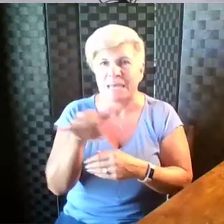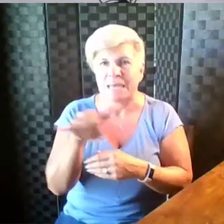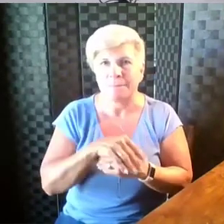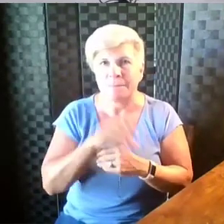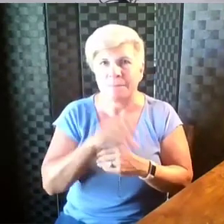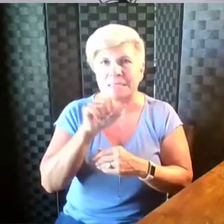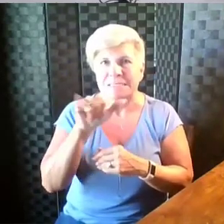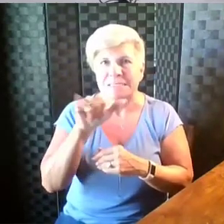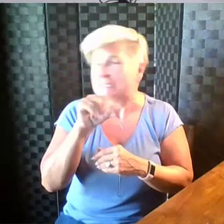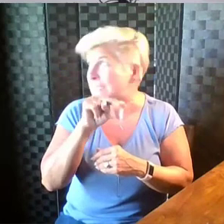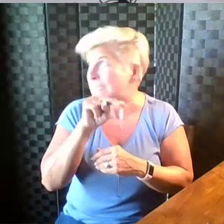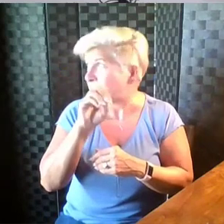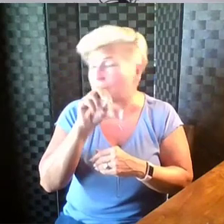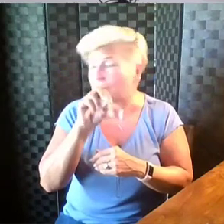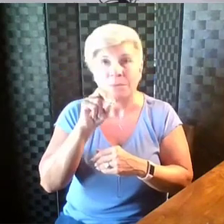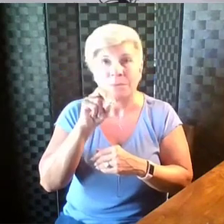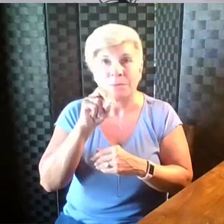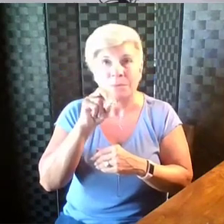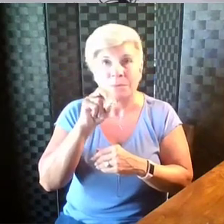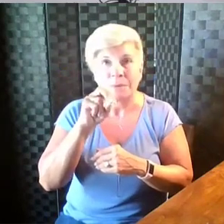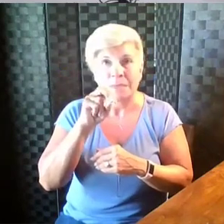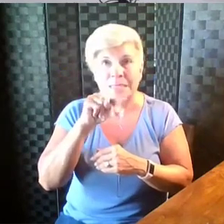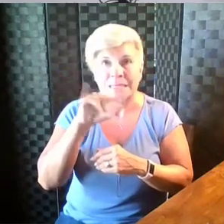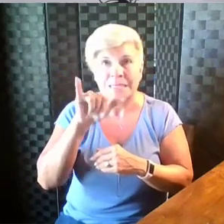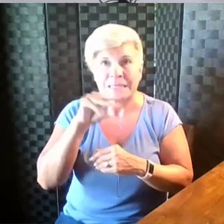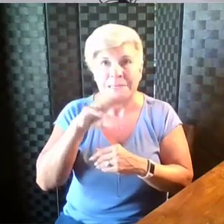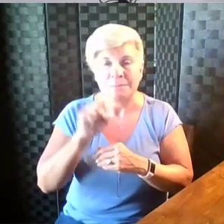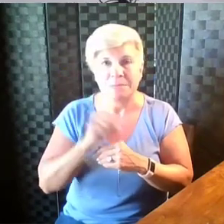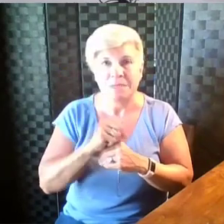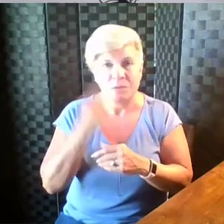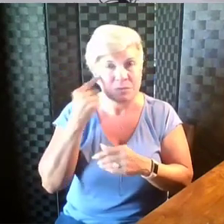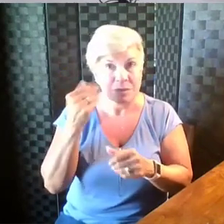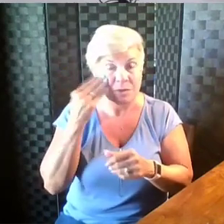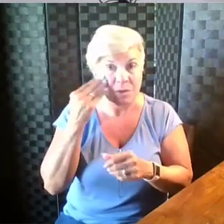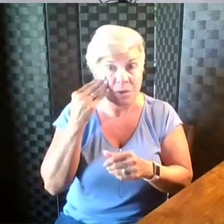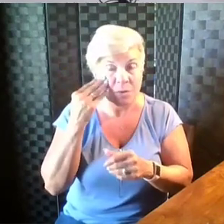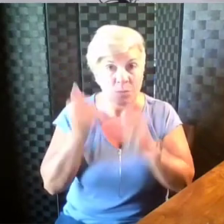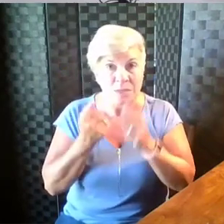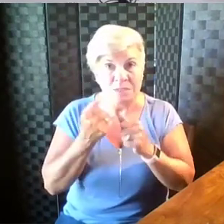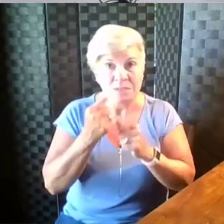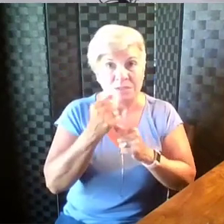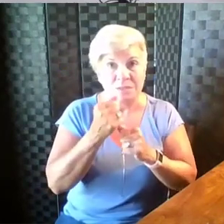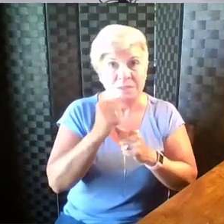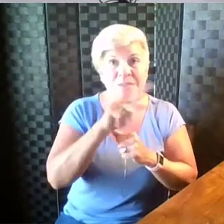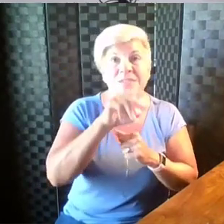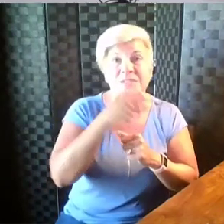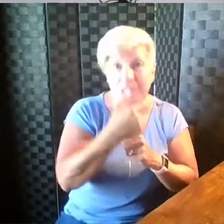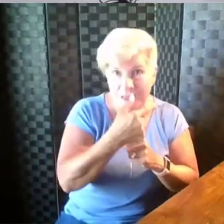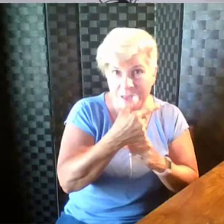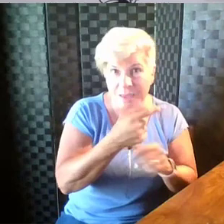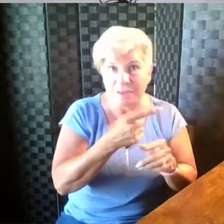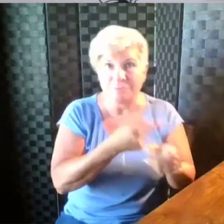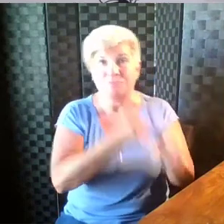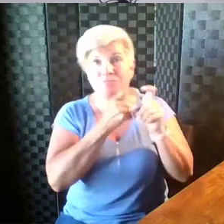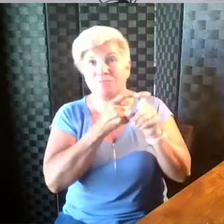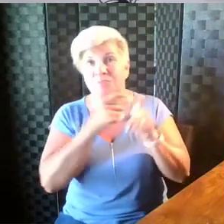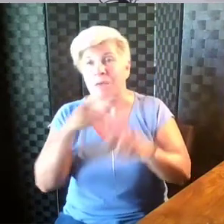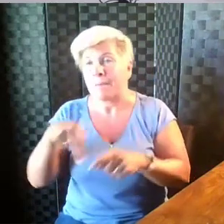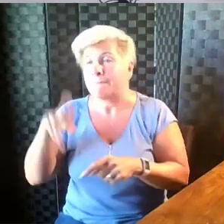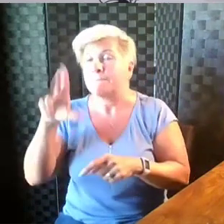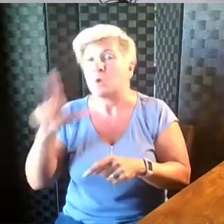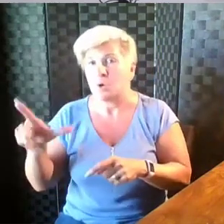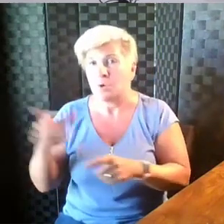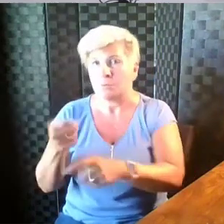You think you know? Let's shout them out. Tug and pull. So if I